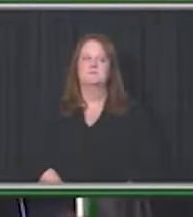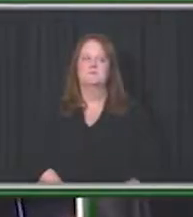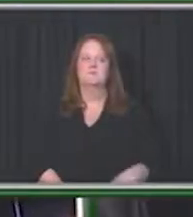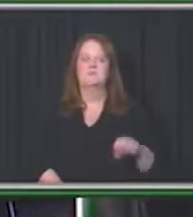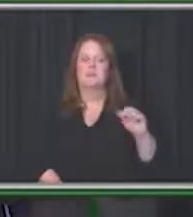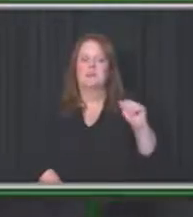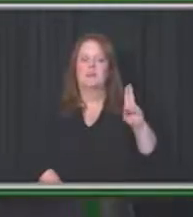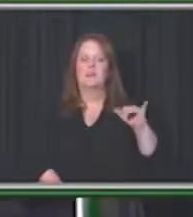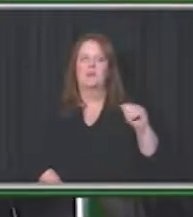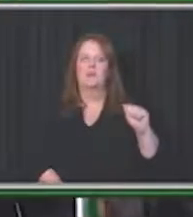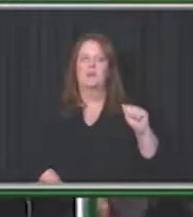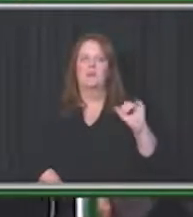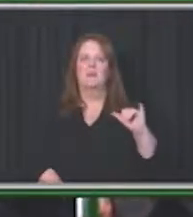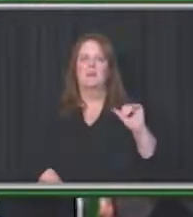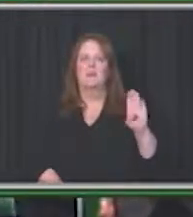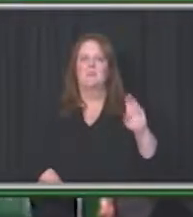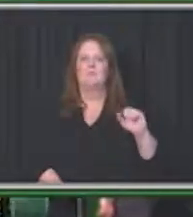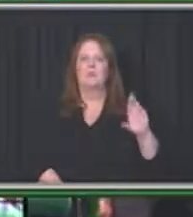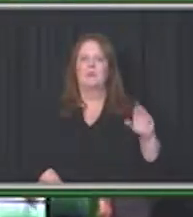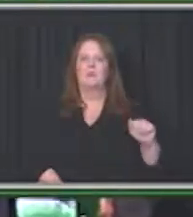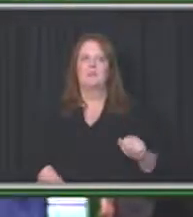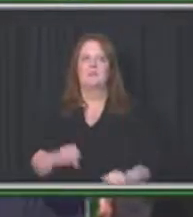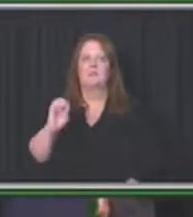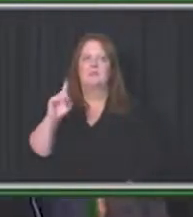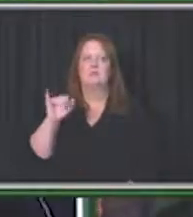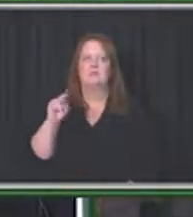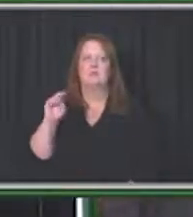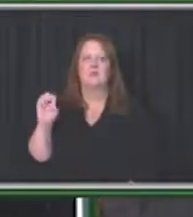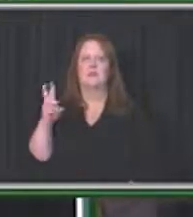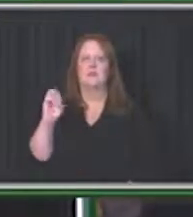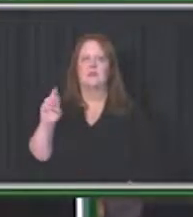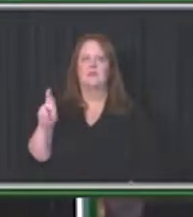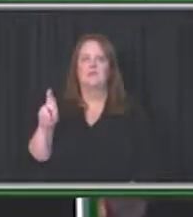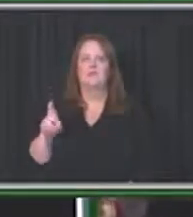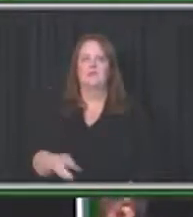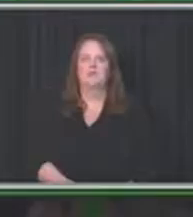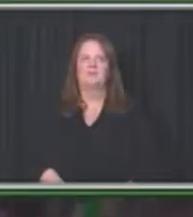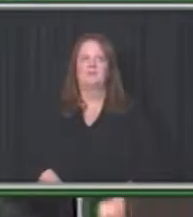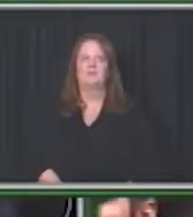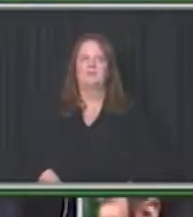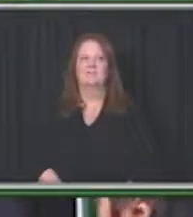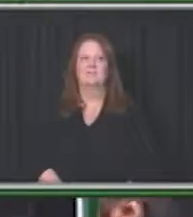Elia Ibarra. Elaine Weaver.